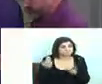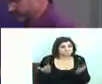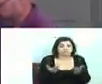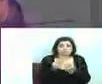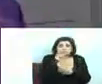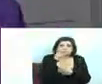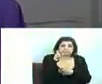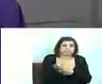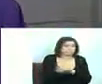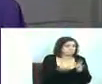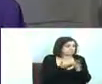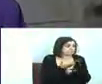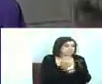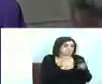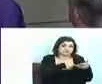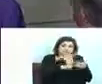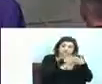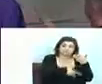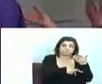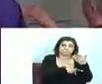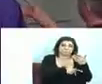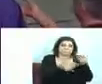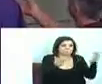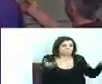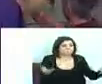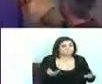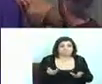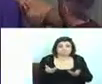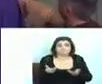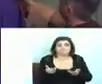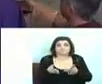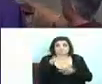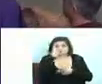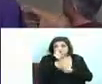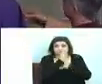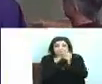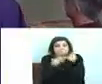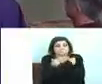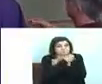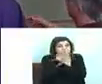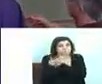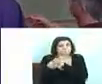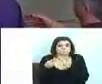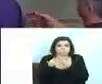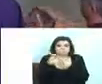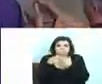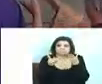You don't have to go through any special programs. You are welcome. God's love is welcome to all of us.